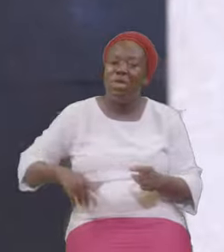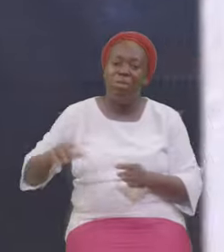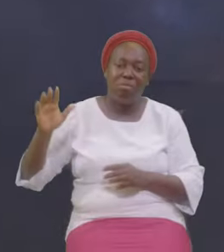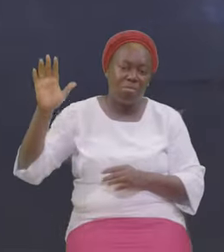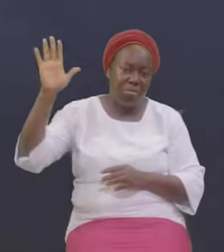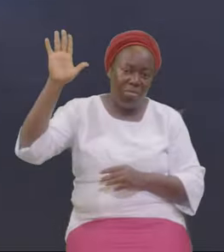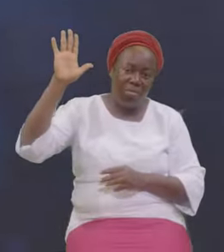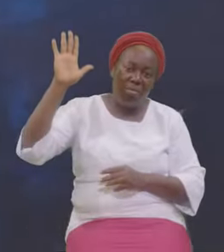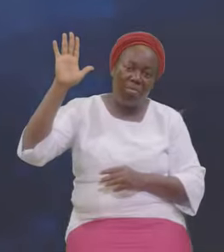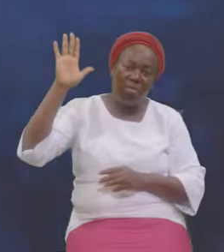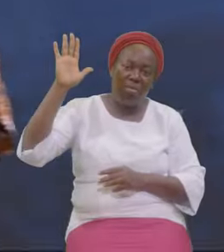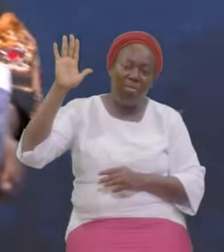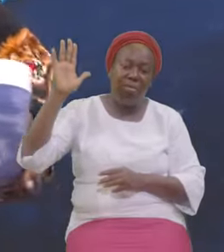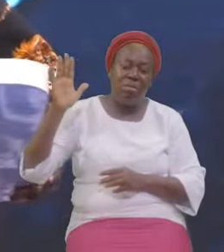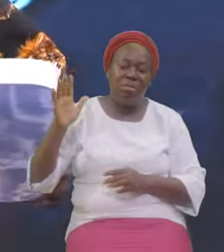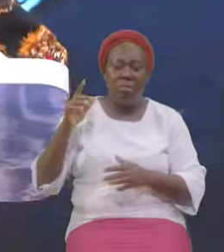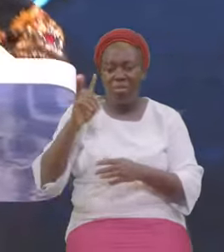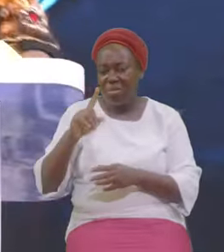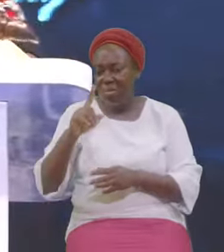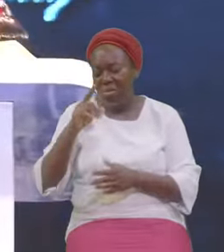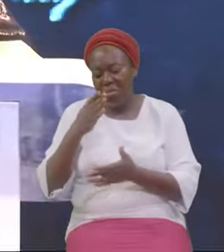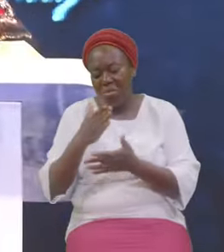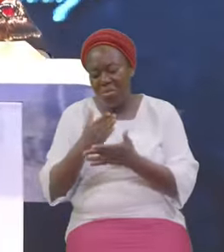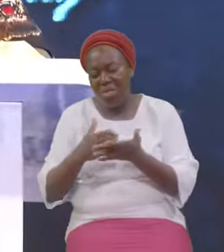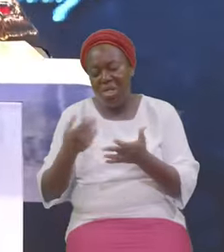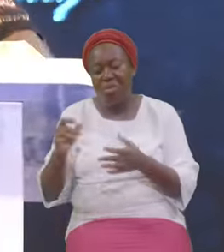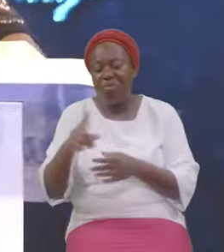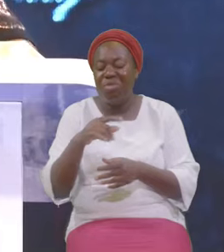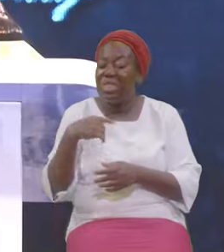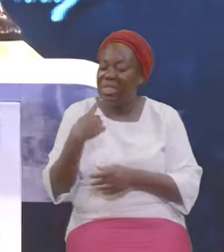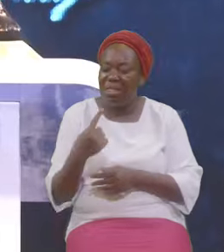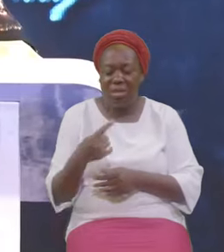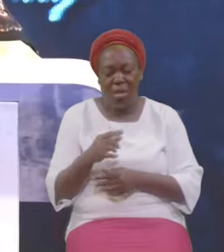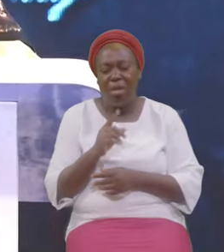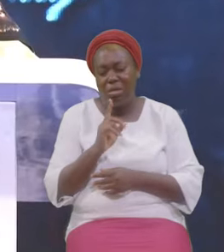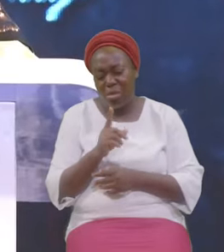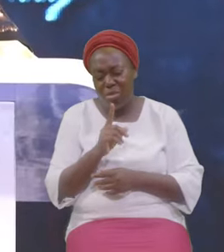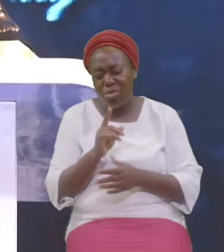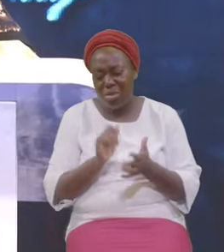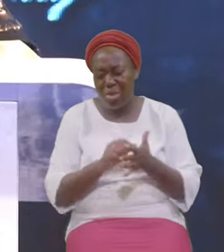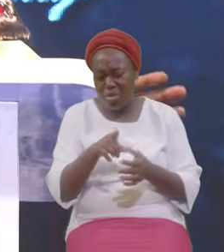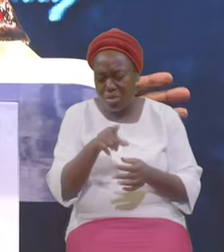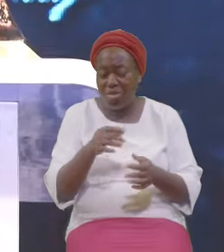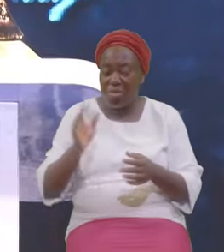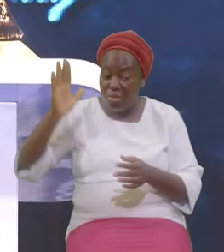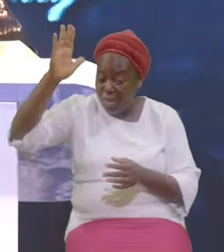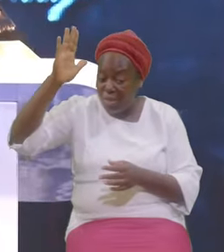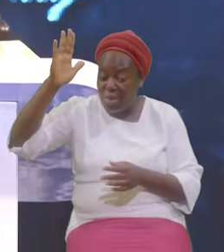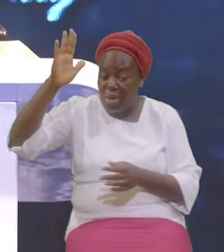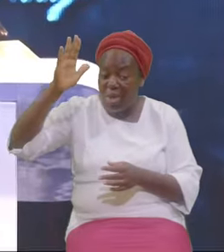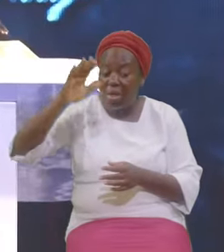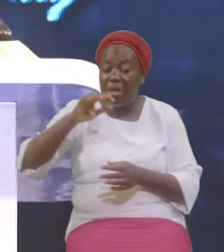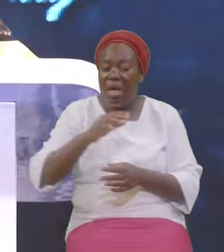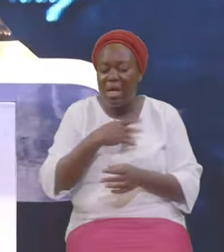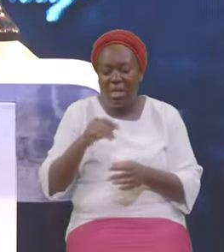hand. One part of you says, that's you, raise up your hand. And you want to raise up your